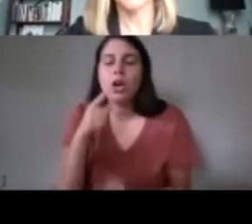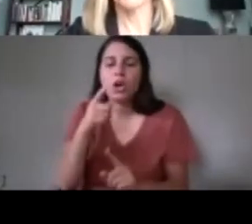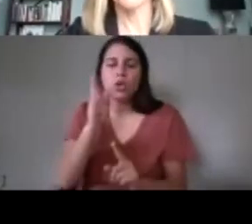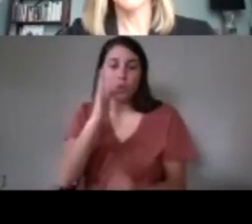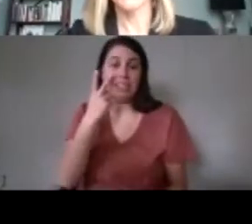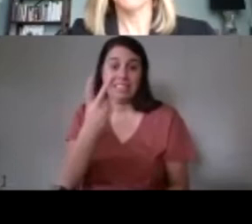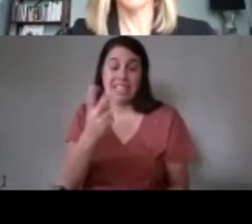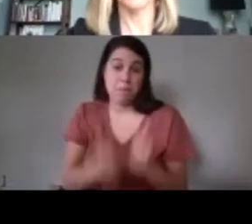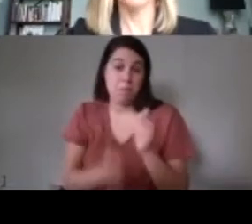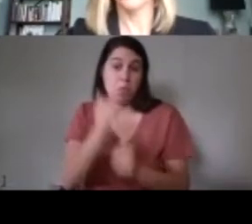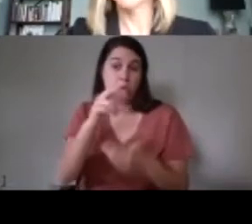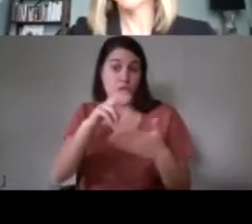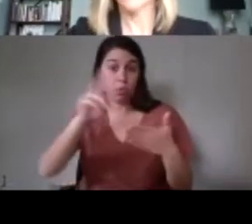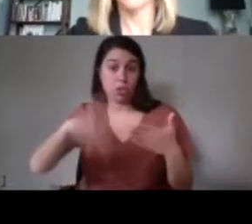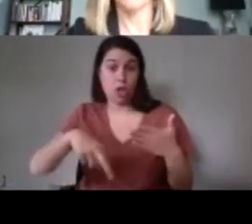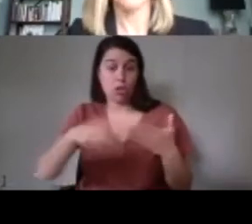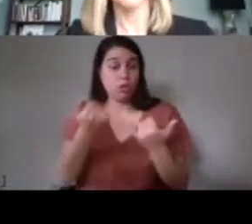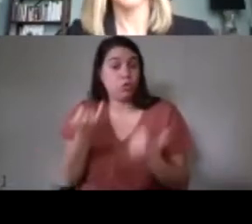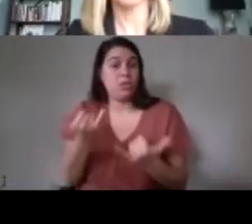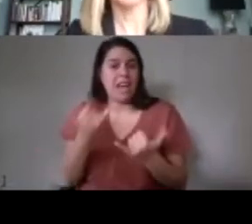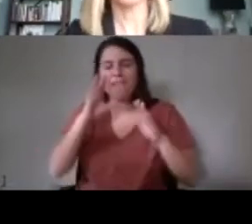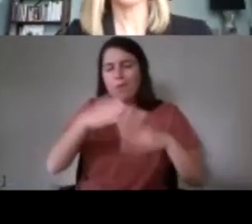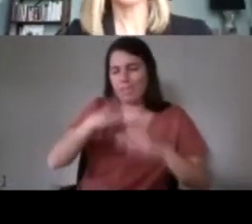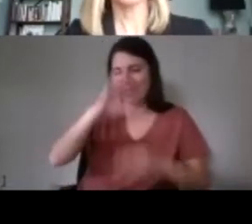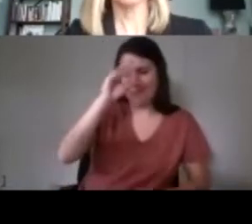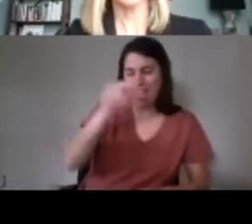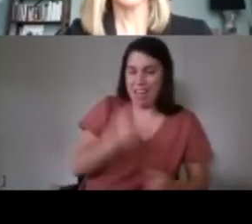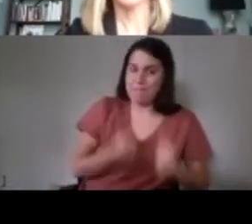results that I present today will really focus on the males.